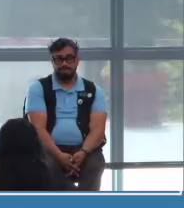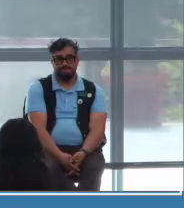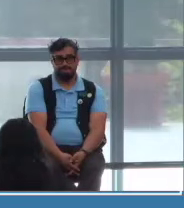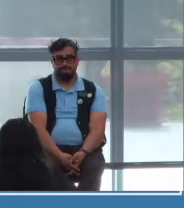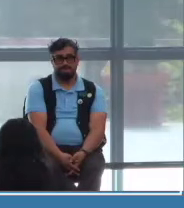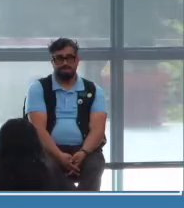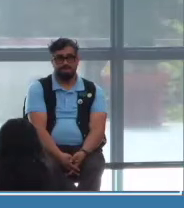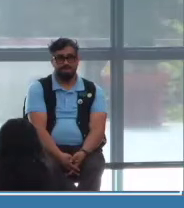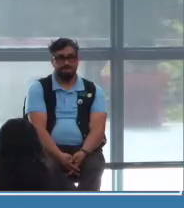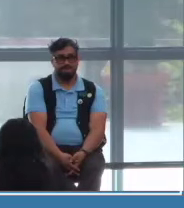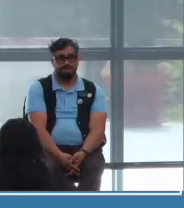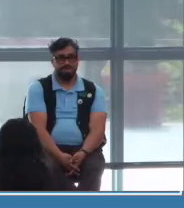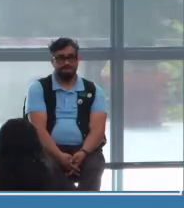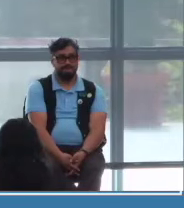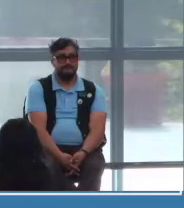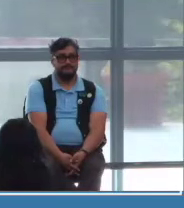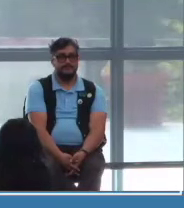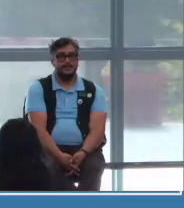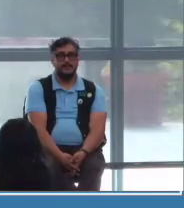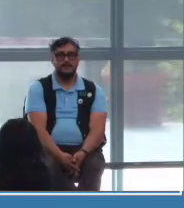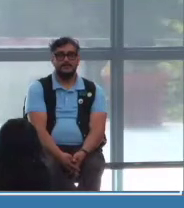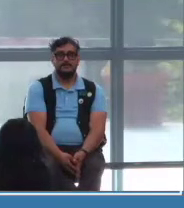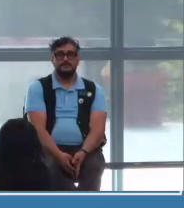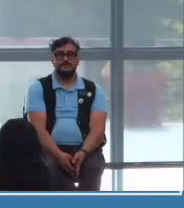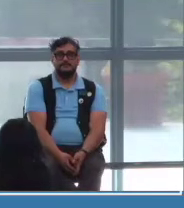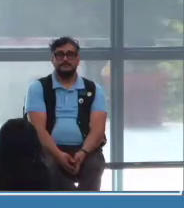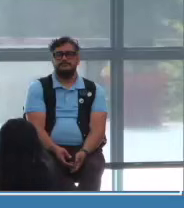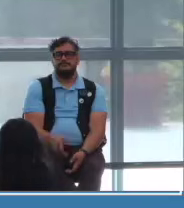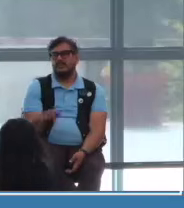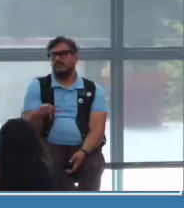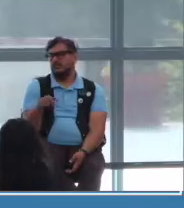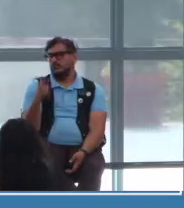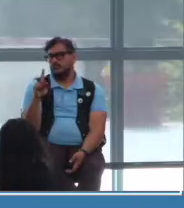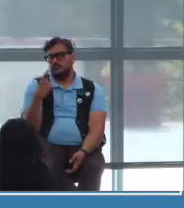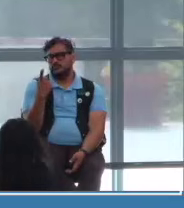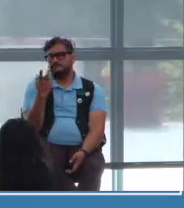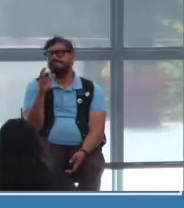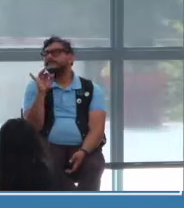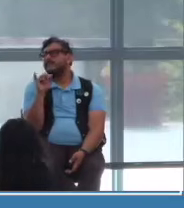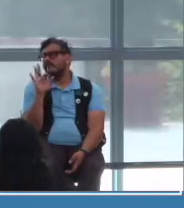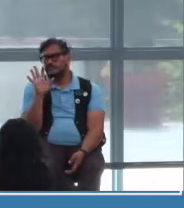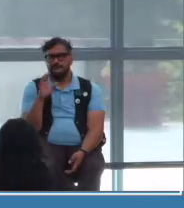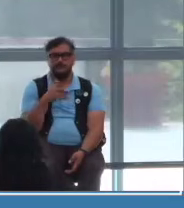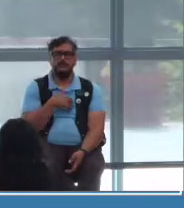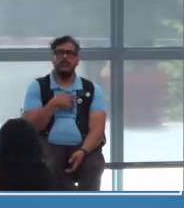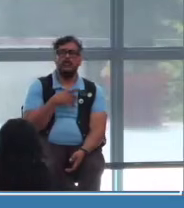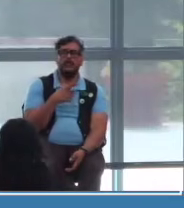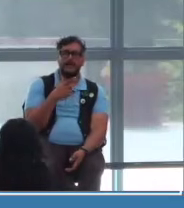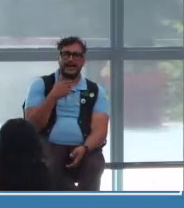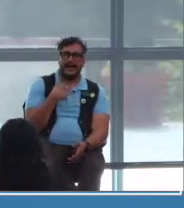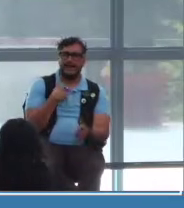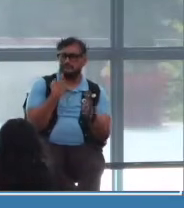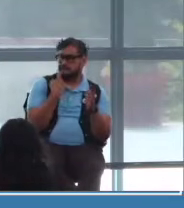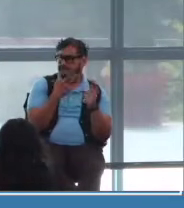I can ask a few more. This one's anecdotal, so bear with me. I am a newly diagnosed patient